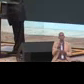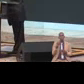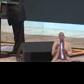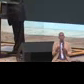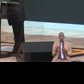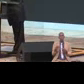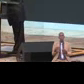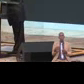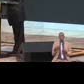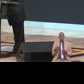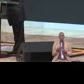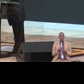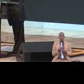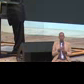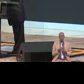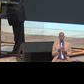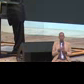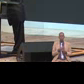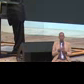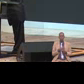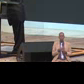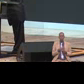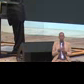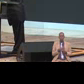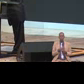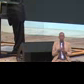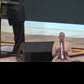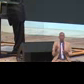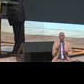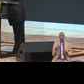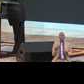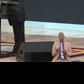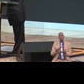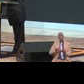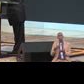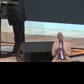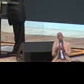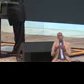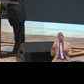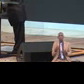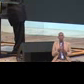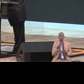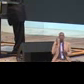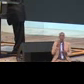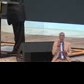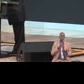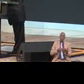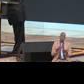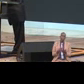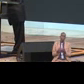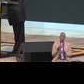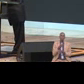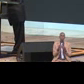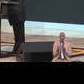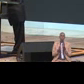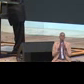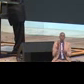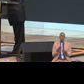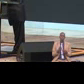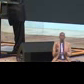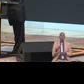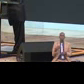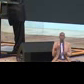Where we succumbed before, we will not succumb anymore. Where we